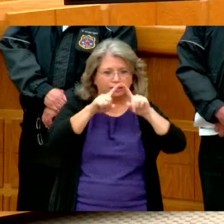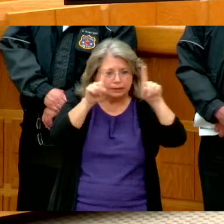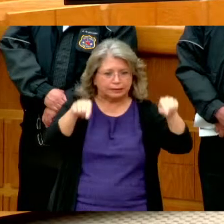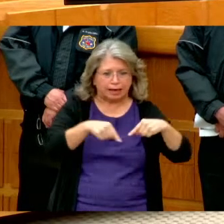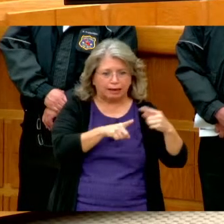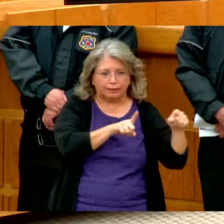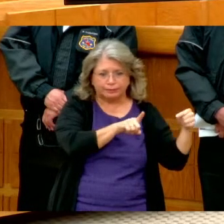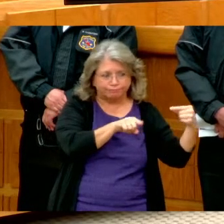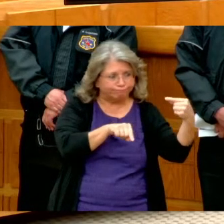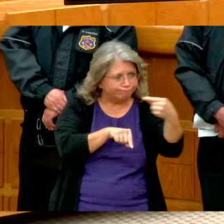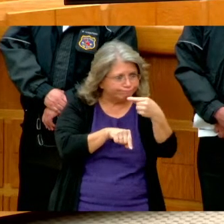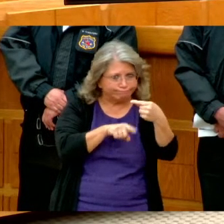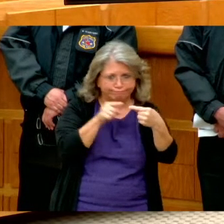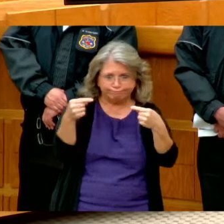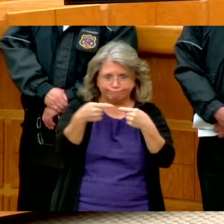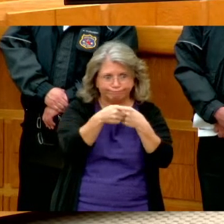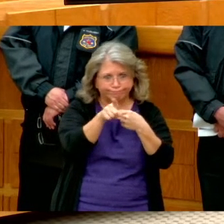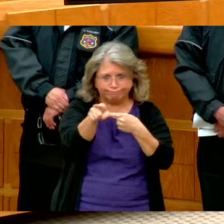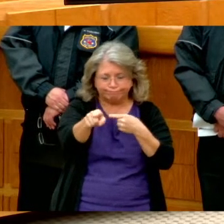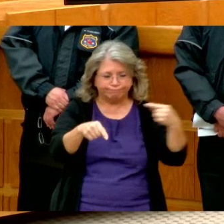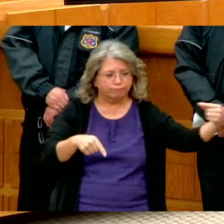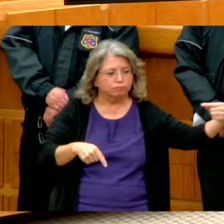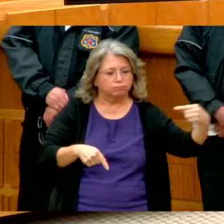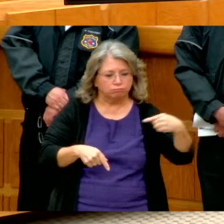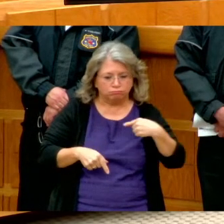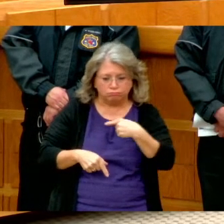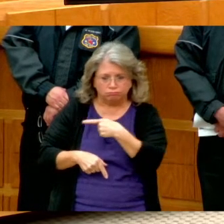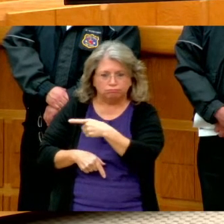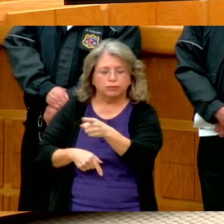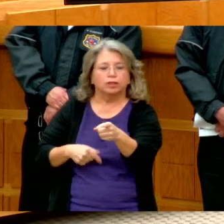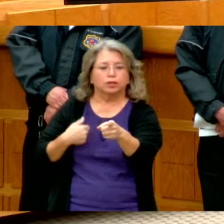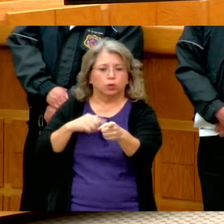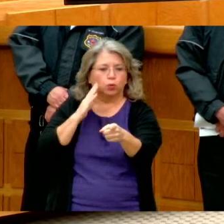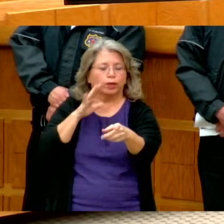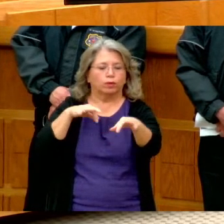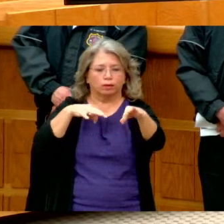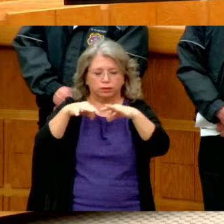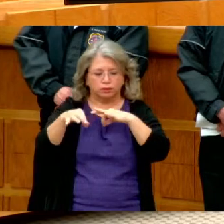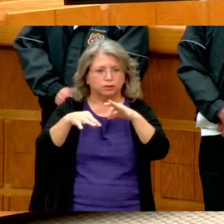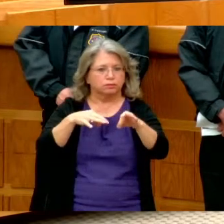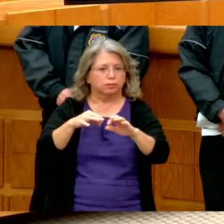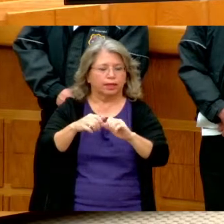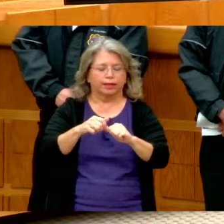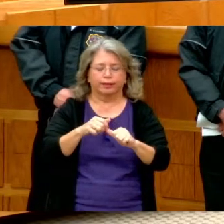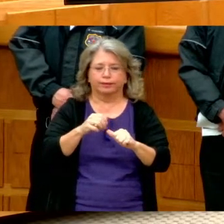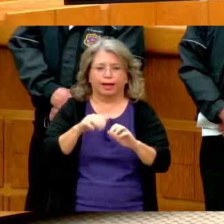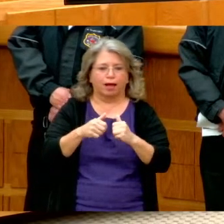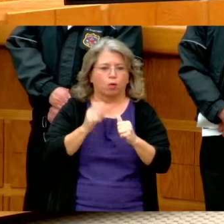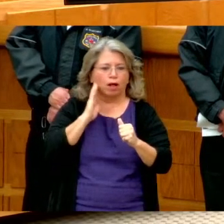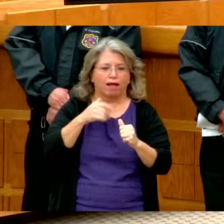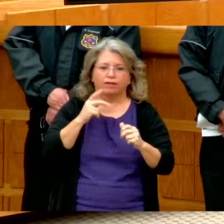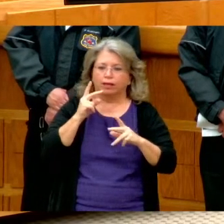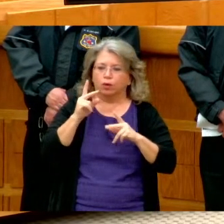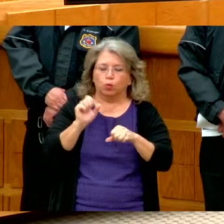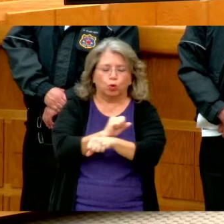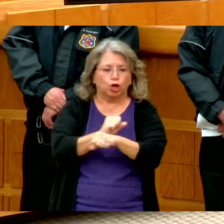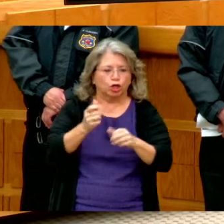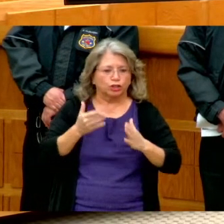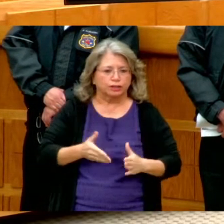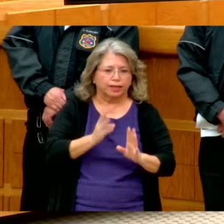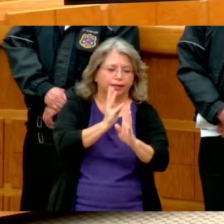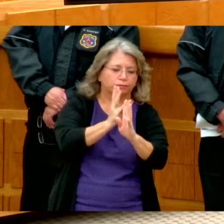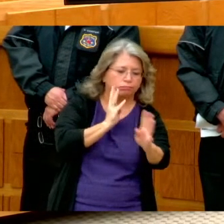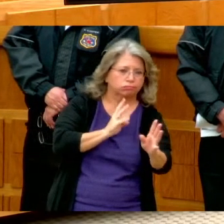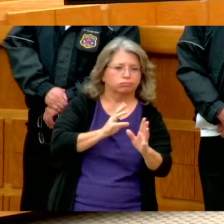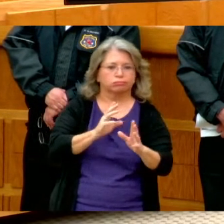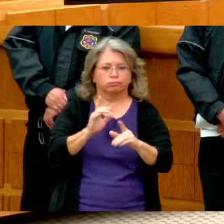Fairgrounds, and we're going to take you through from there. We're going to have a lot of friendly, informative people who are trained